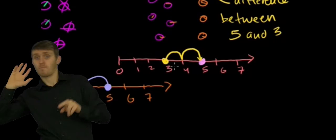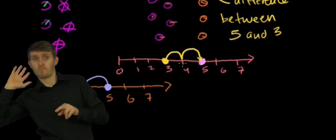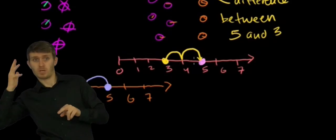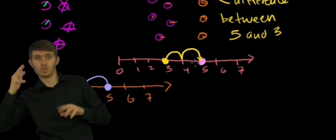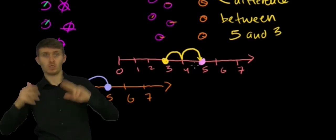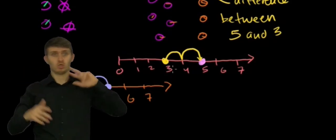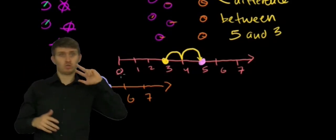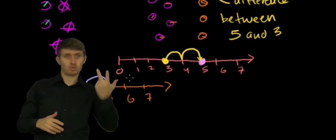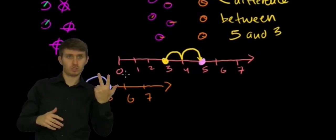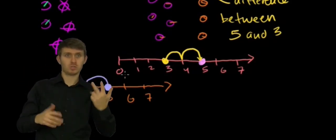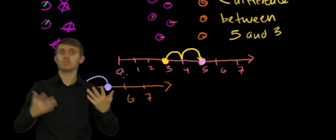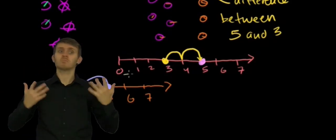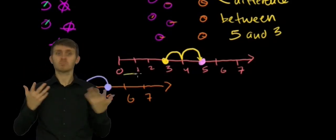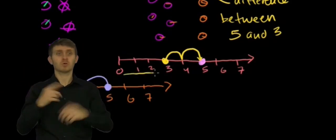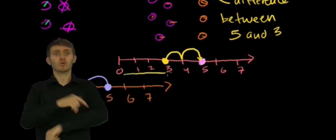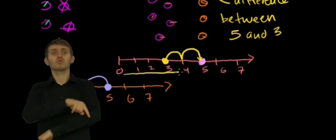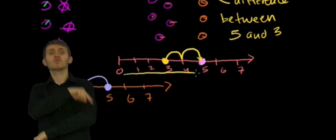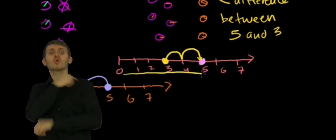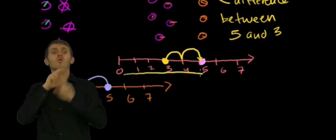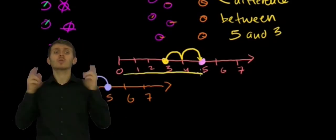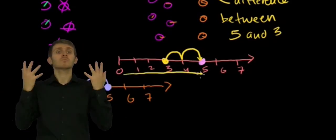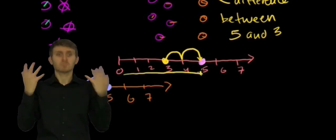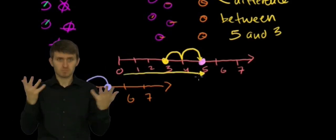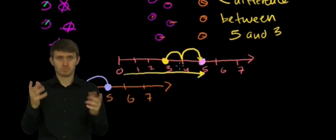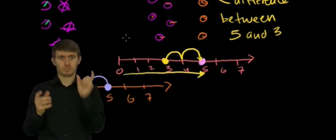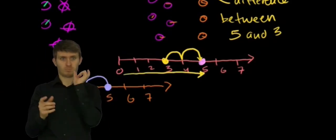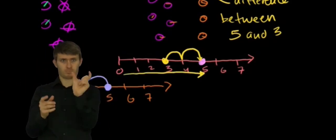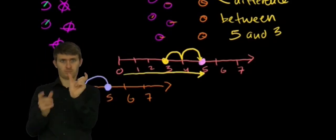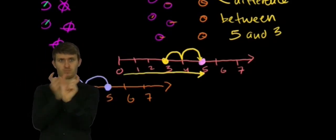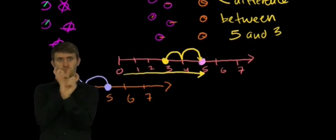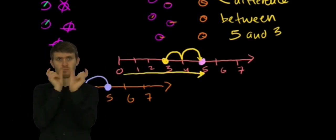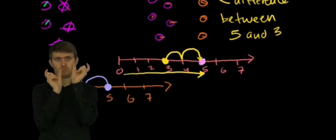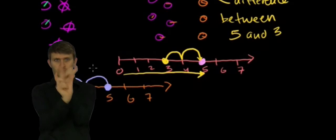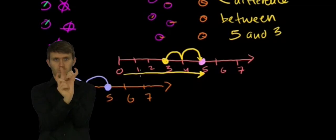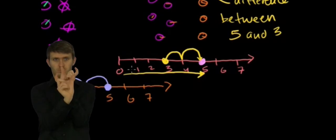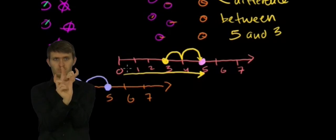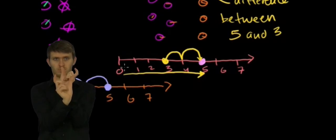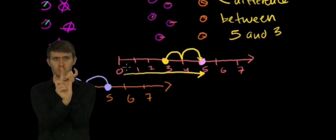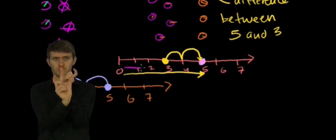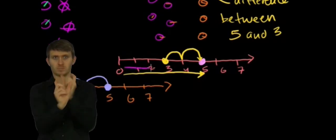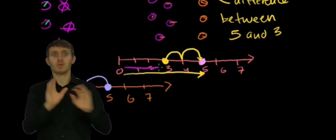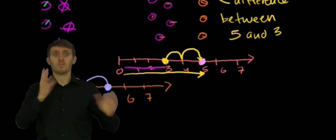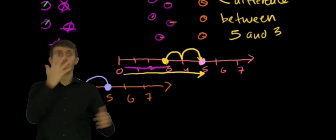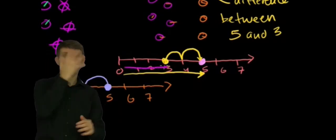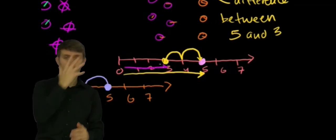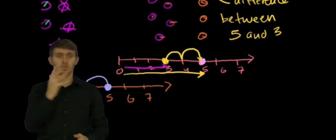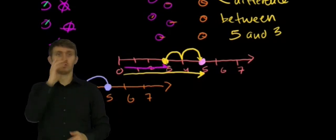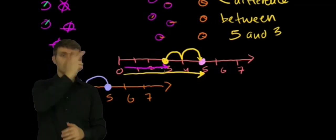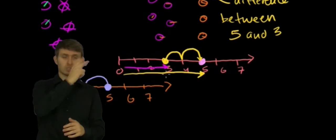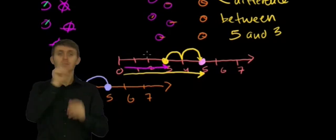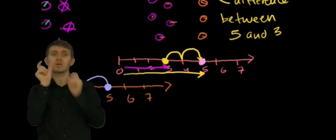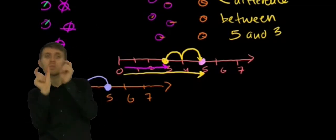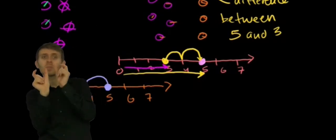5. So the difference between 5, which is all the way over here, and 3, which is just that